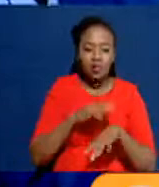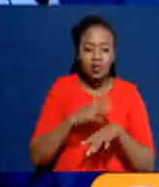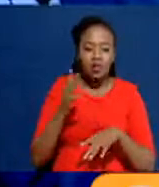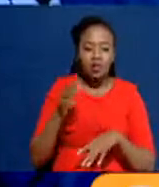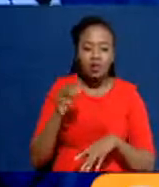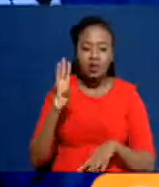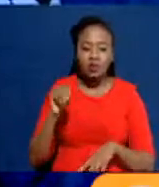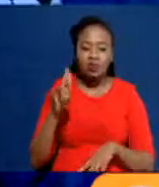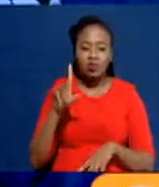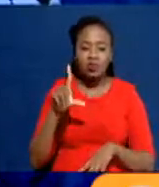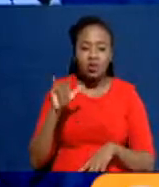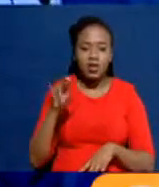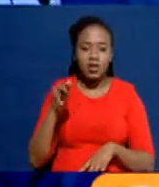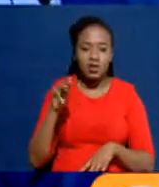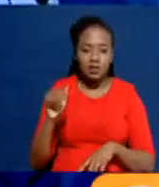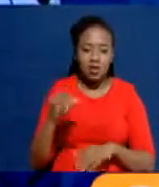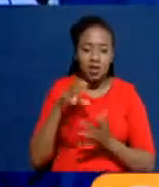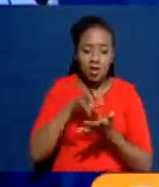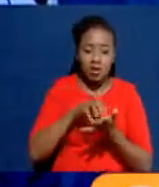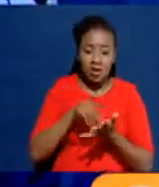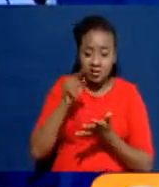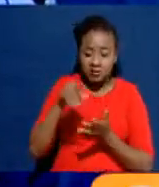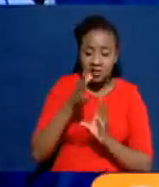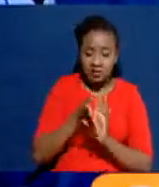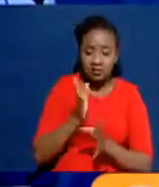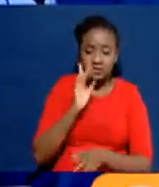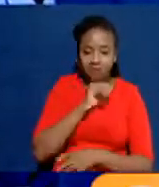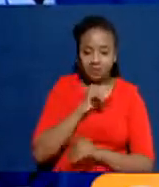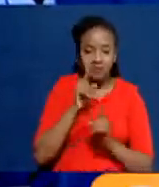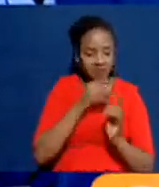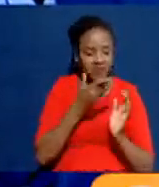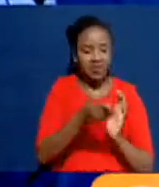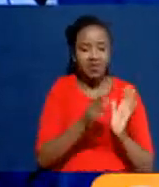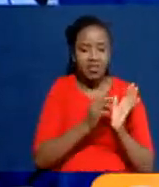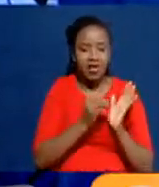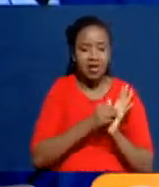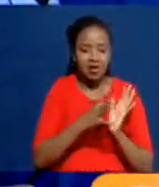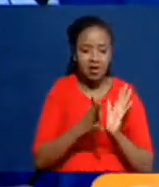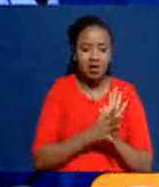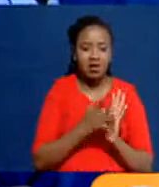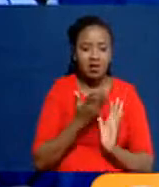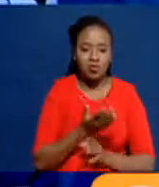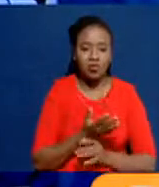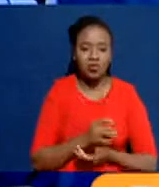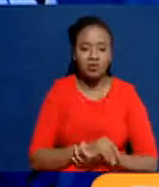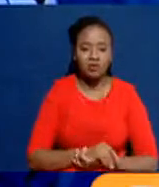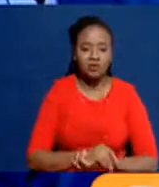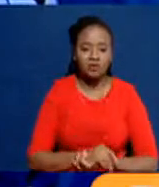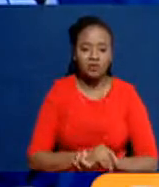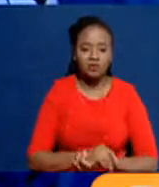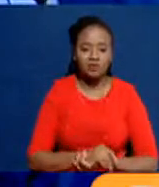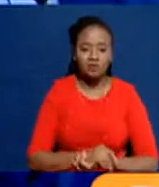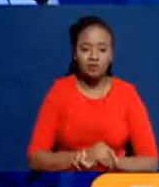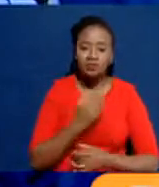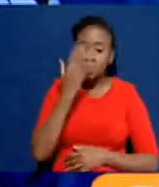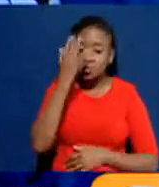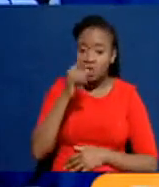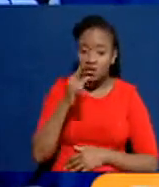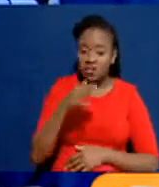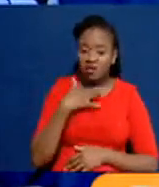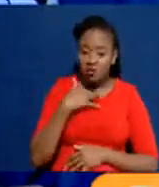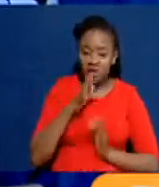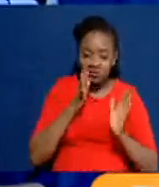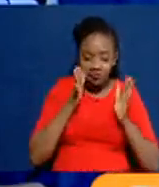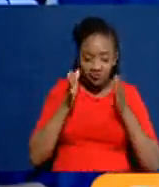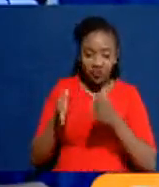was withdrawn. And the record is there that the matter was withdrawn. Why they chose to rely